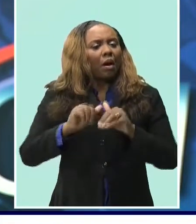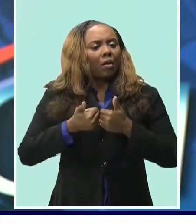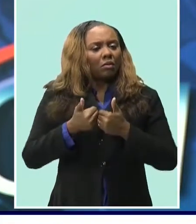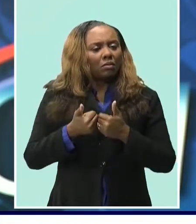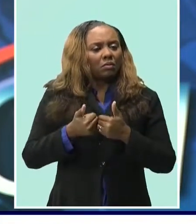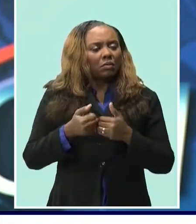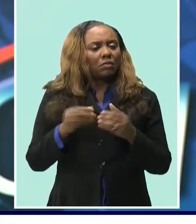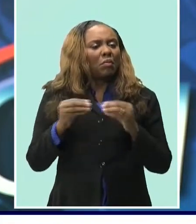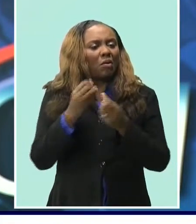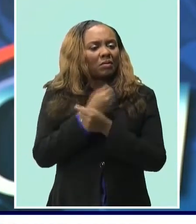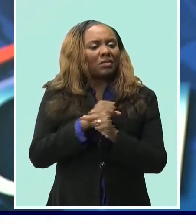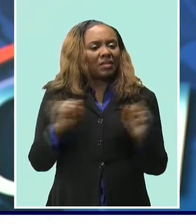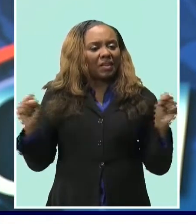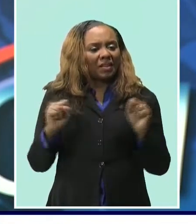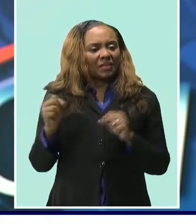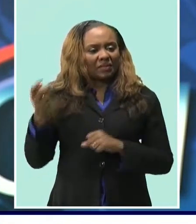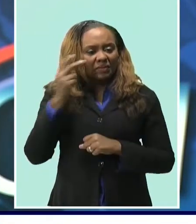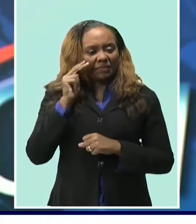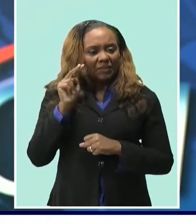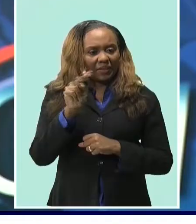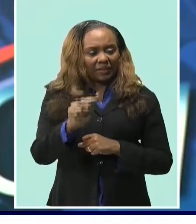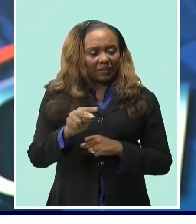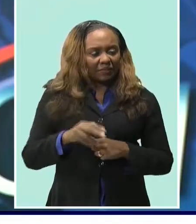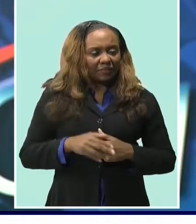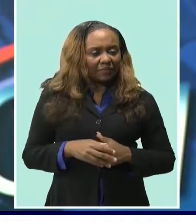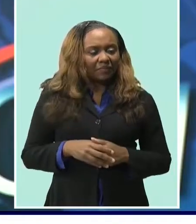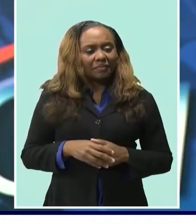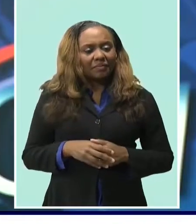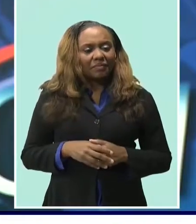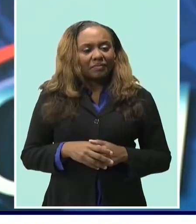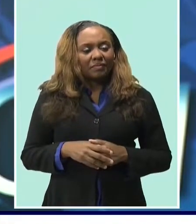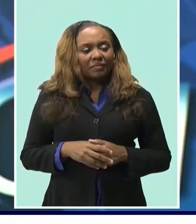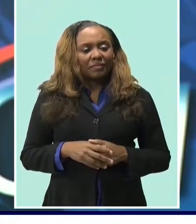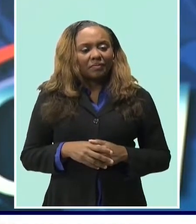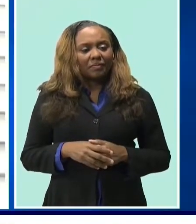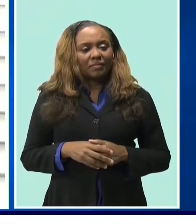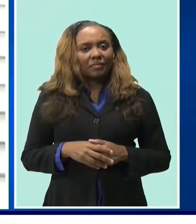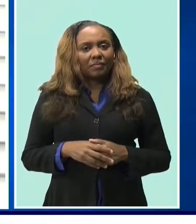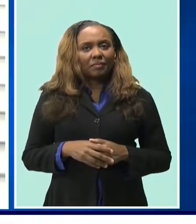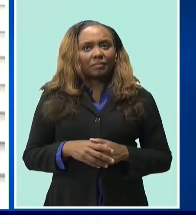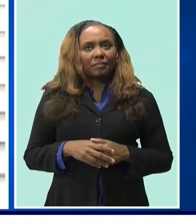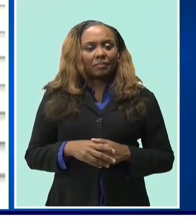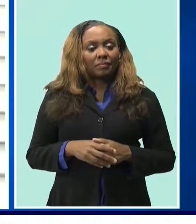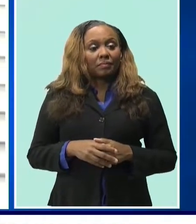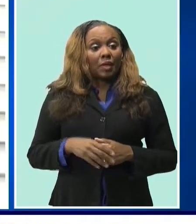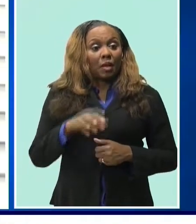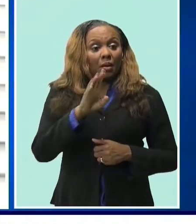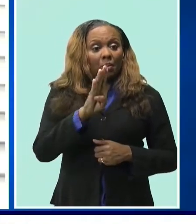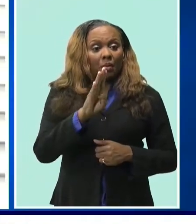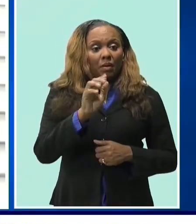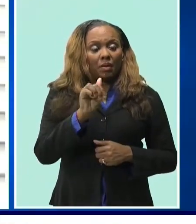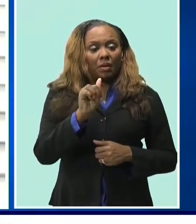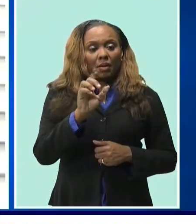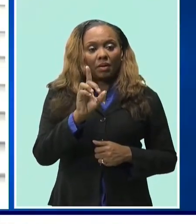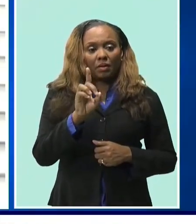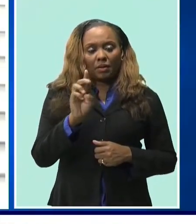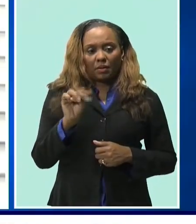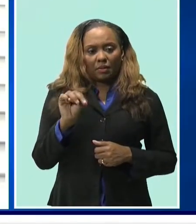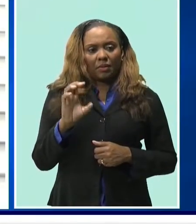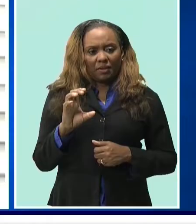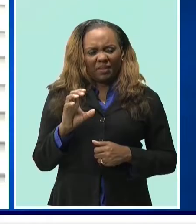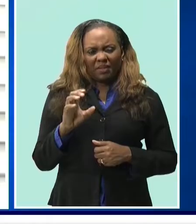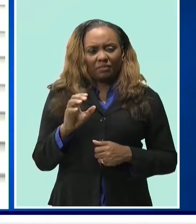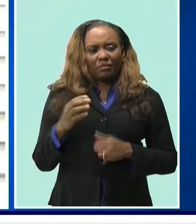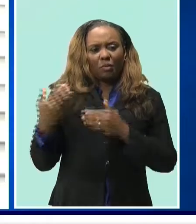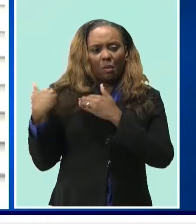time. He was speaking during CBC TV8's Morning Barbados. At the BADMC, for example, Barbados Agriculture Development